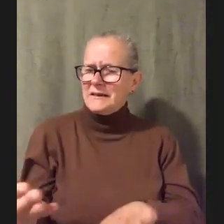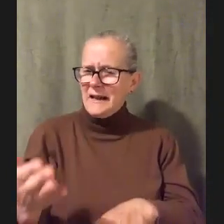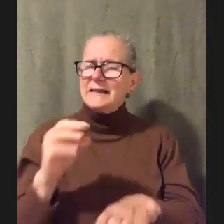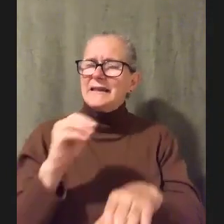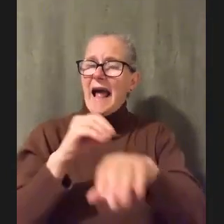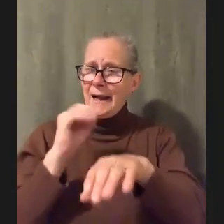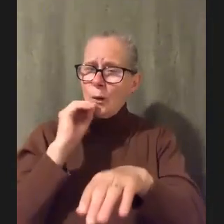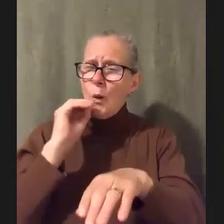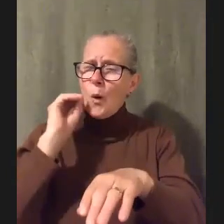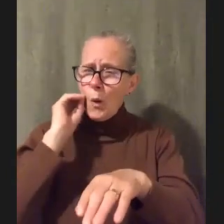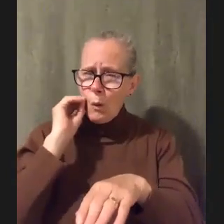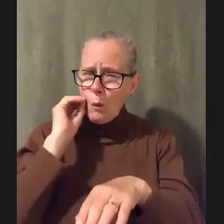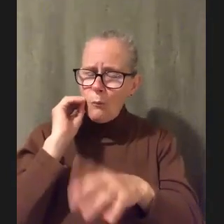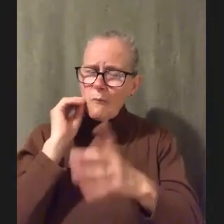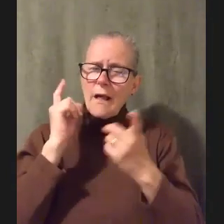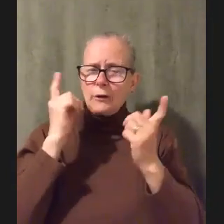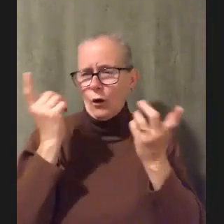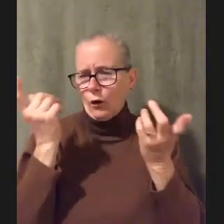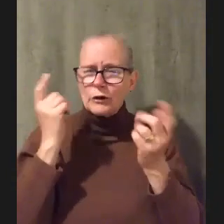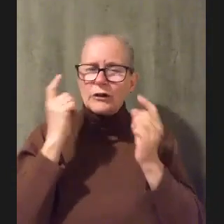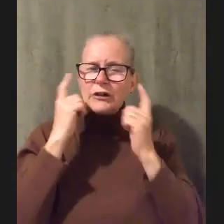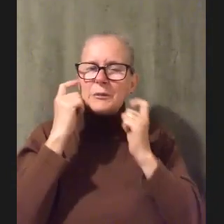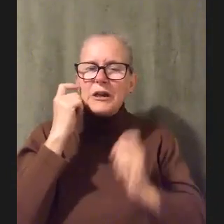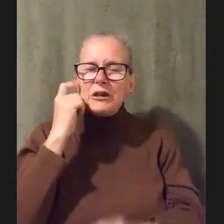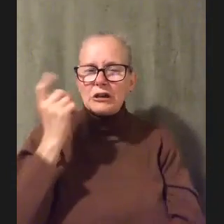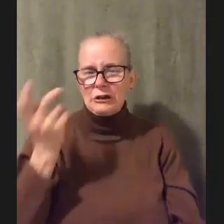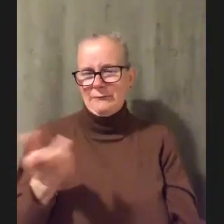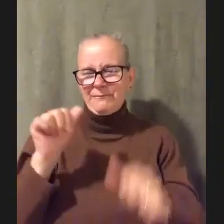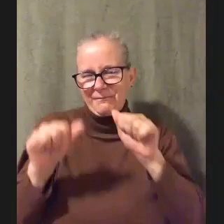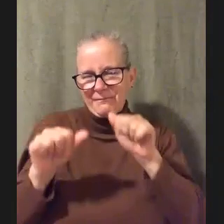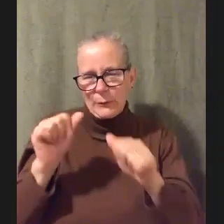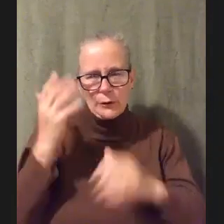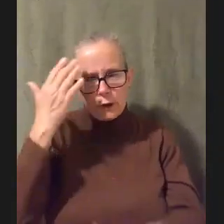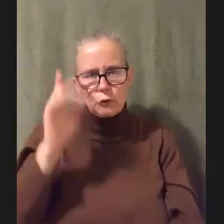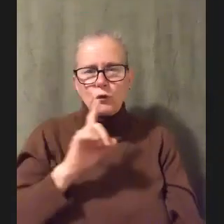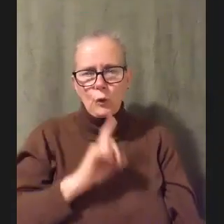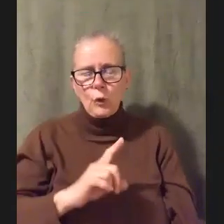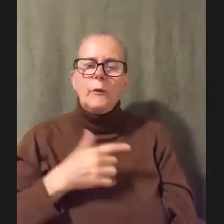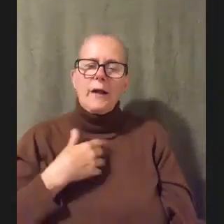that are occurring out of hospital.